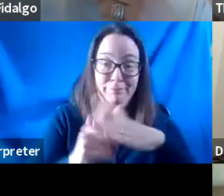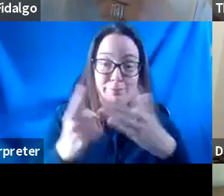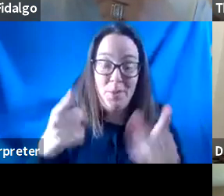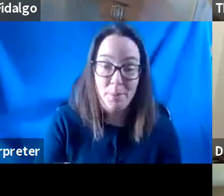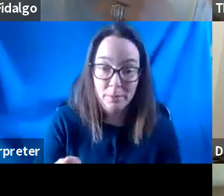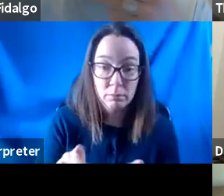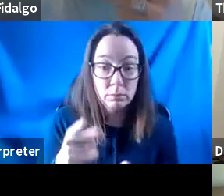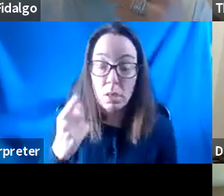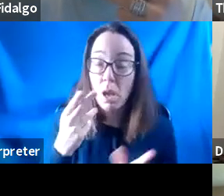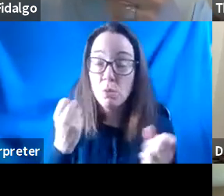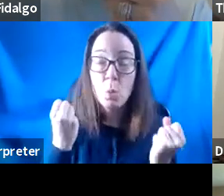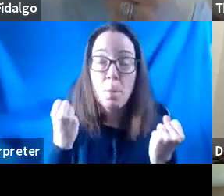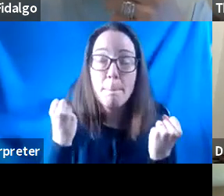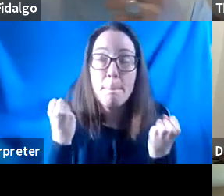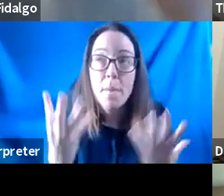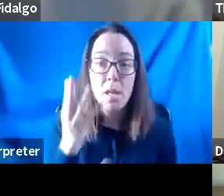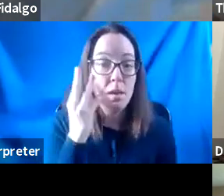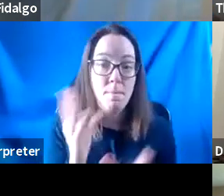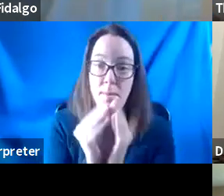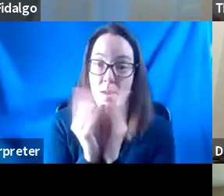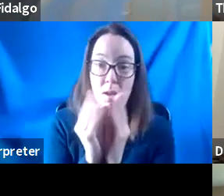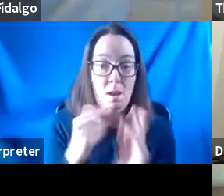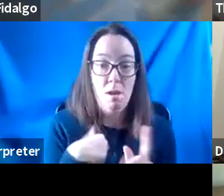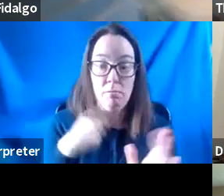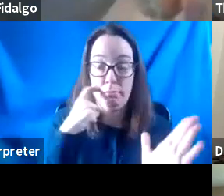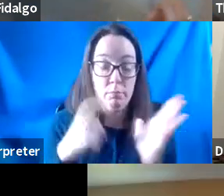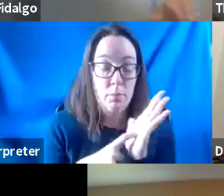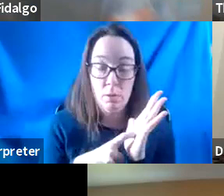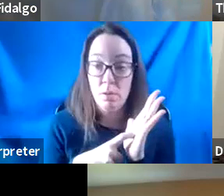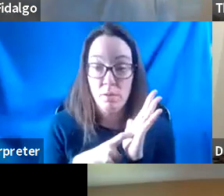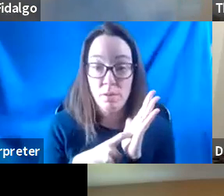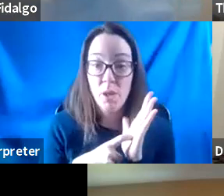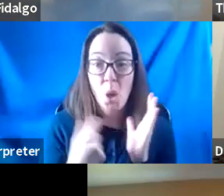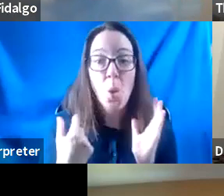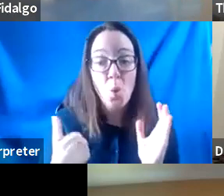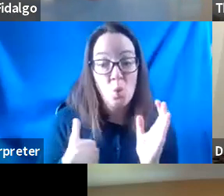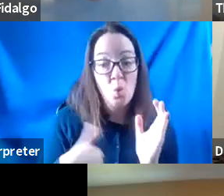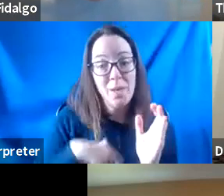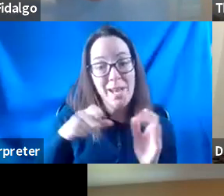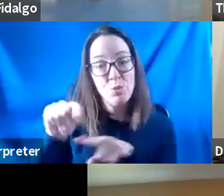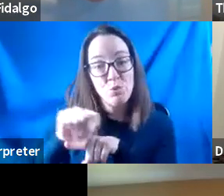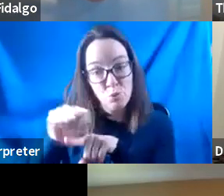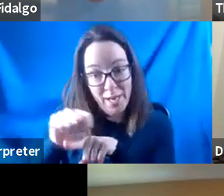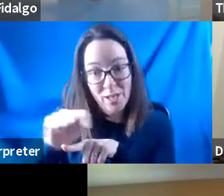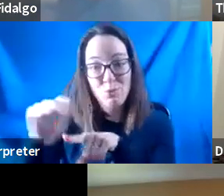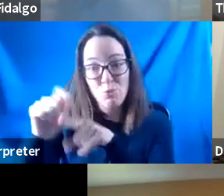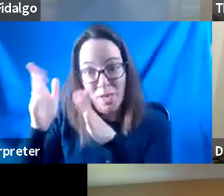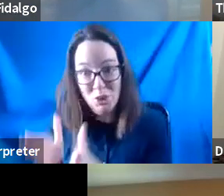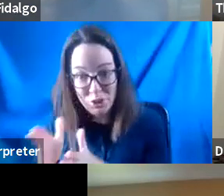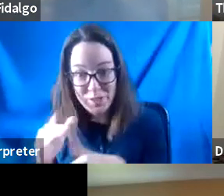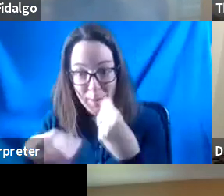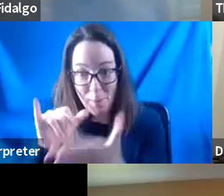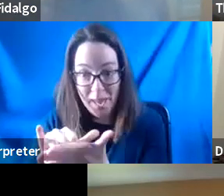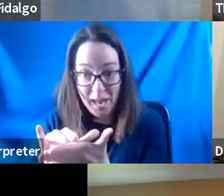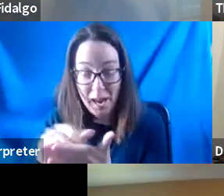many meetings where I've experienced that myself, and this is something that we actually train trainers on how to handle what happens when a moment